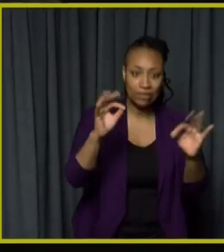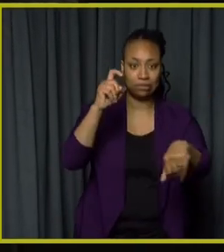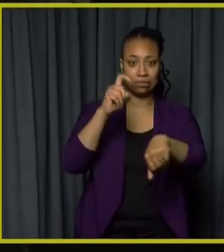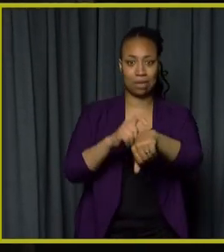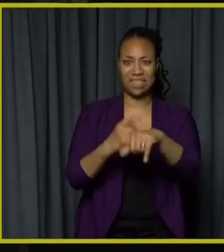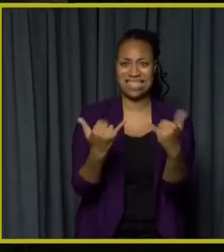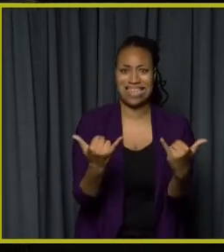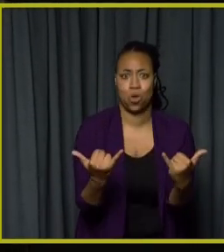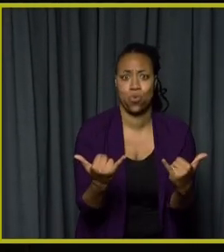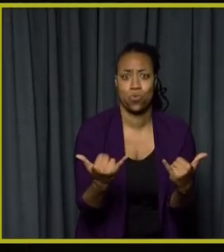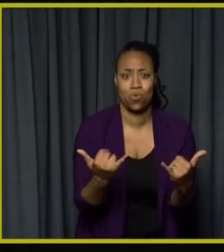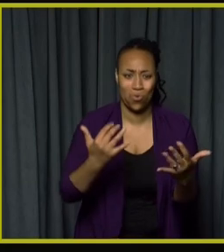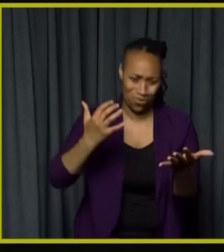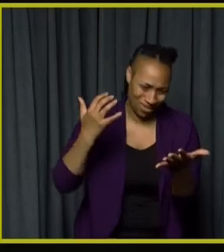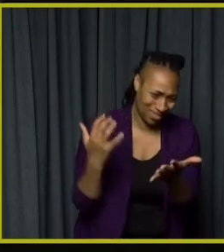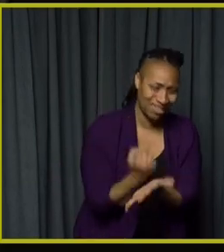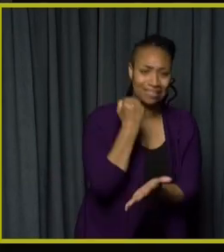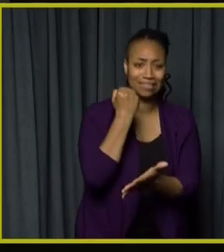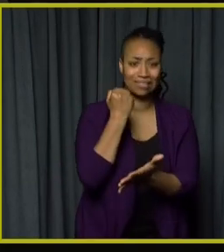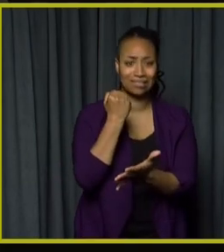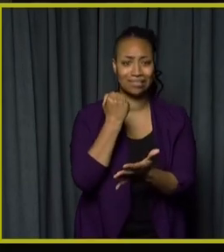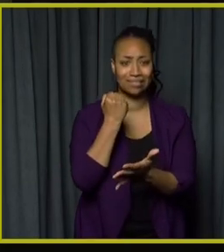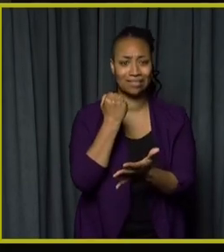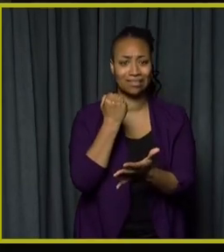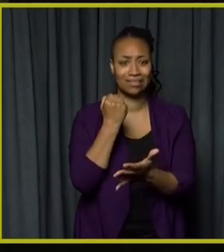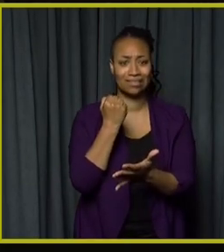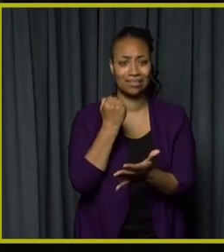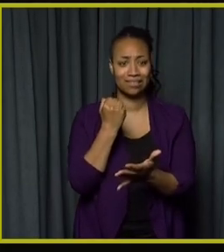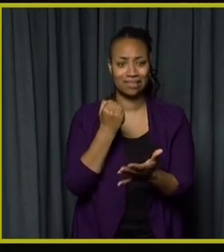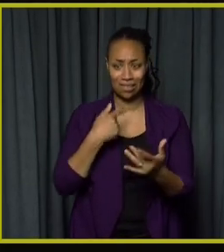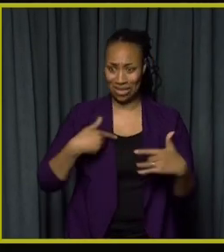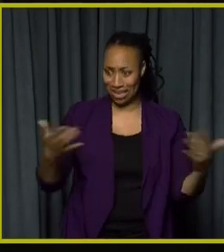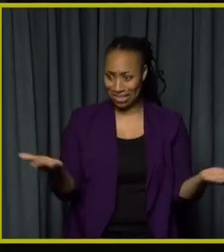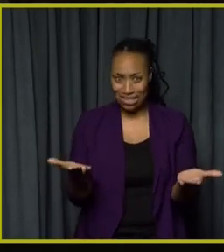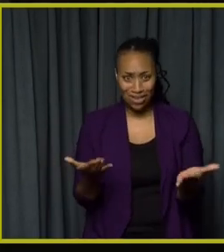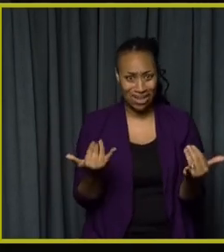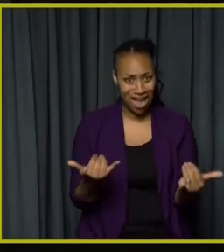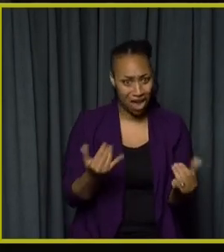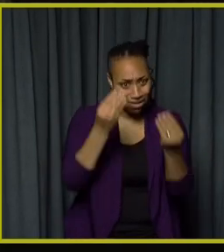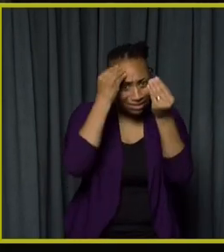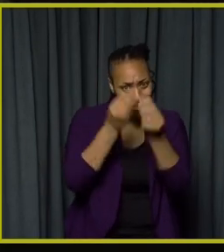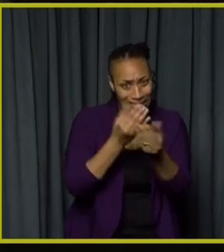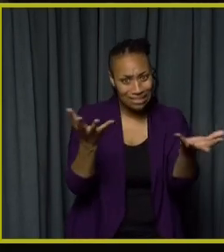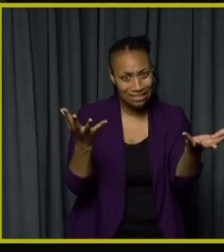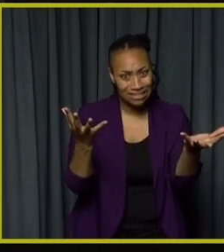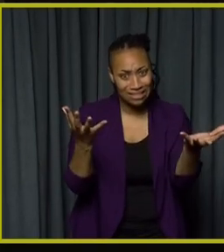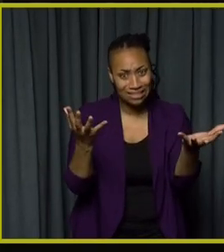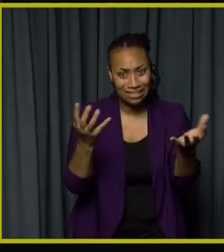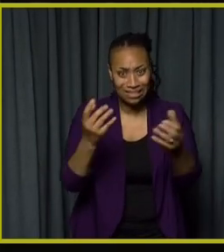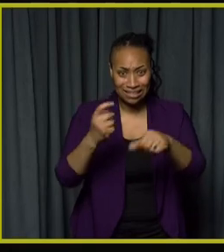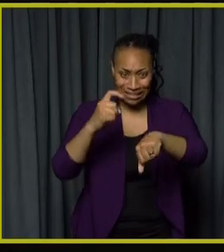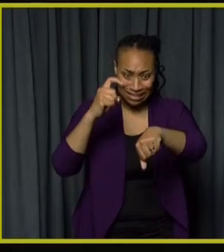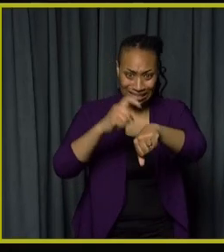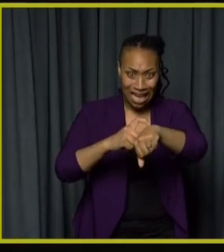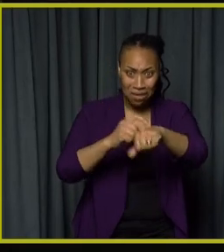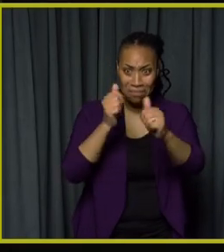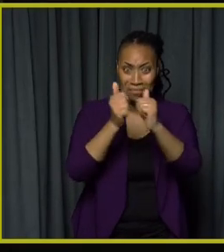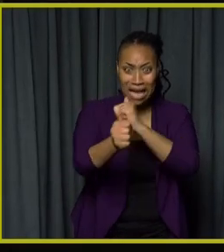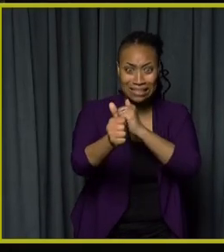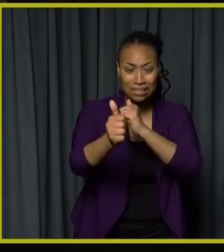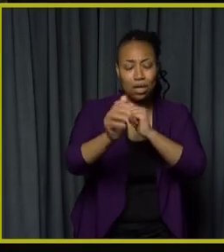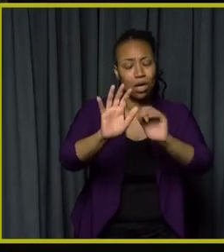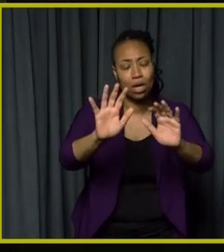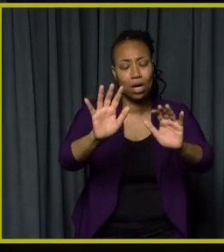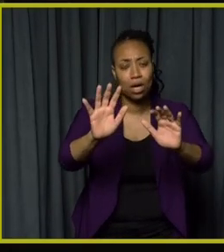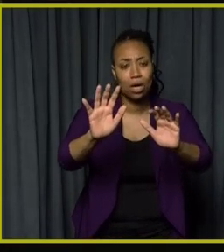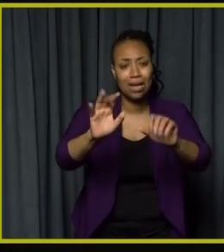gathered together to say, "It's time, America. It's past time." And we were born at the right time, and we are